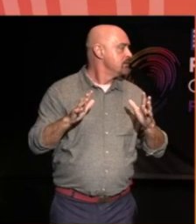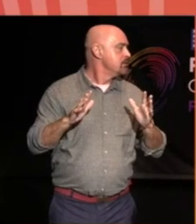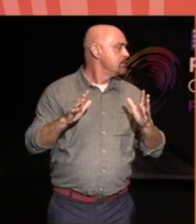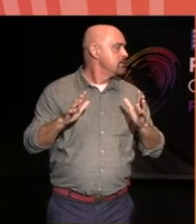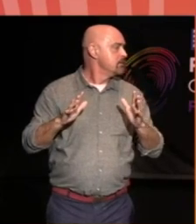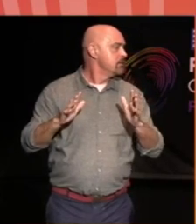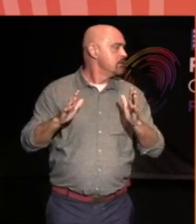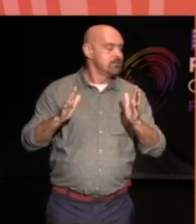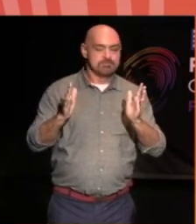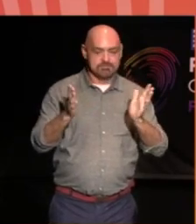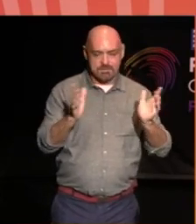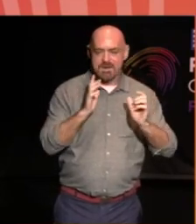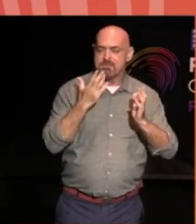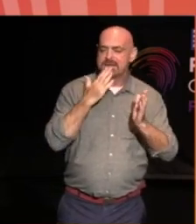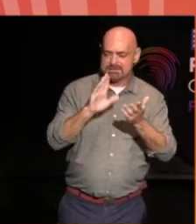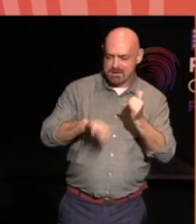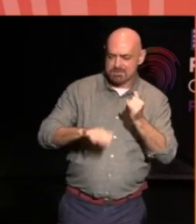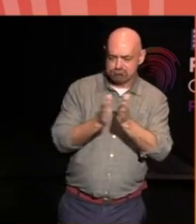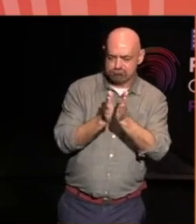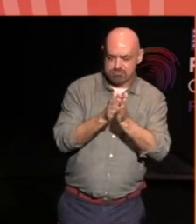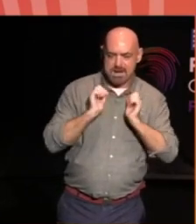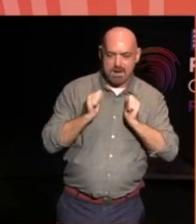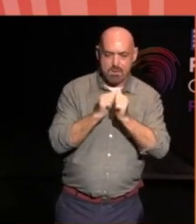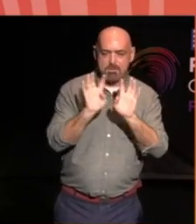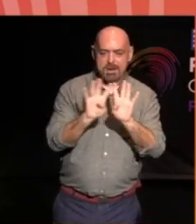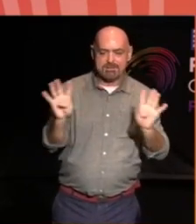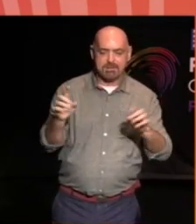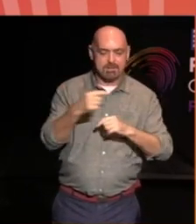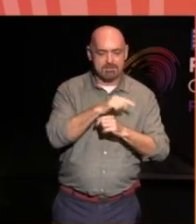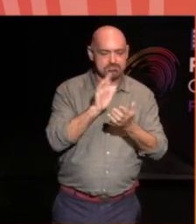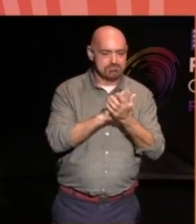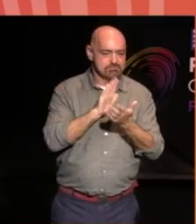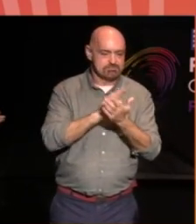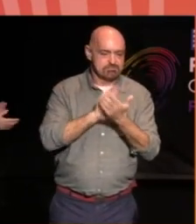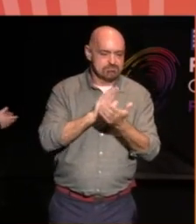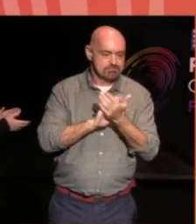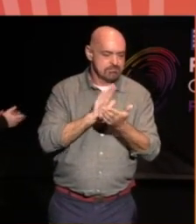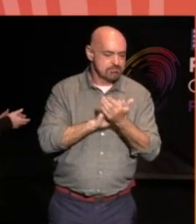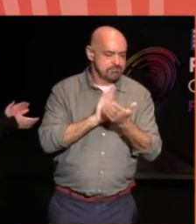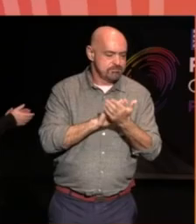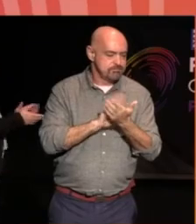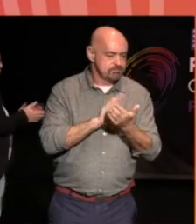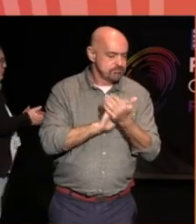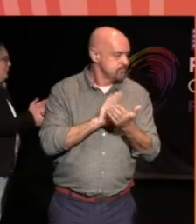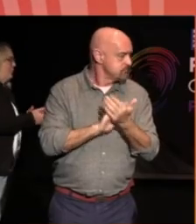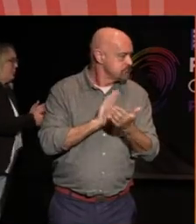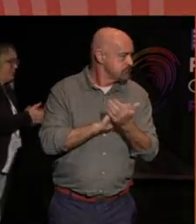for one last clap for a fantastic panel today. Thank you so much, guys.